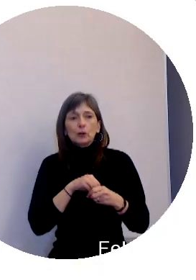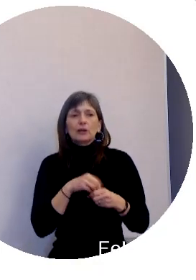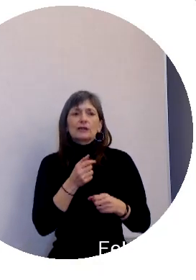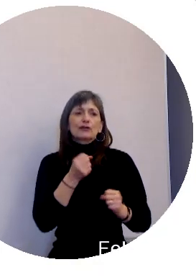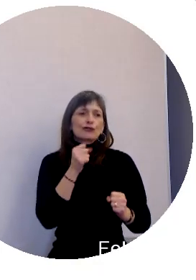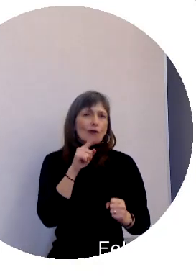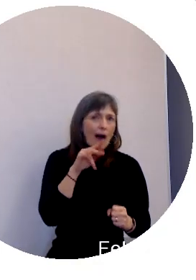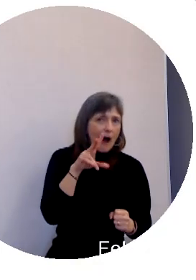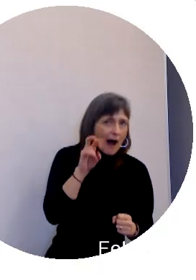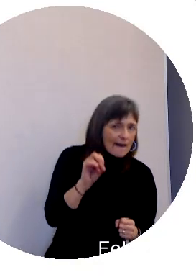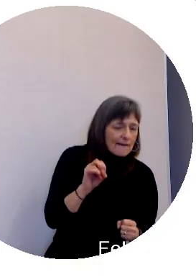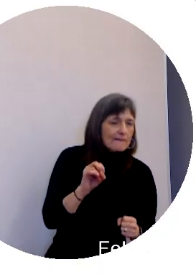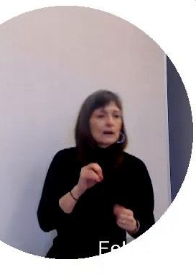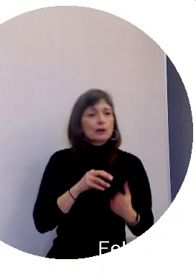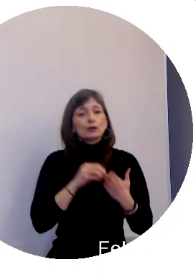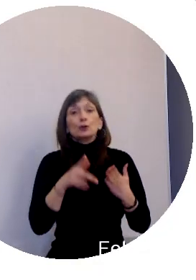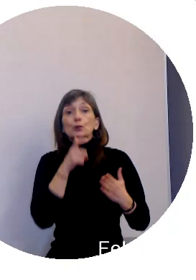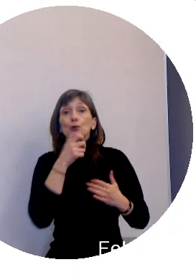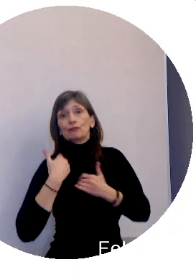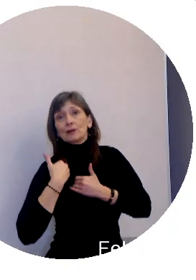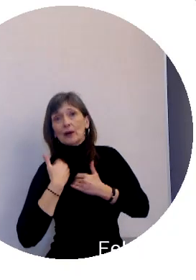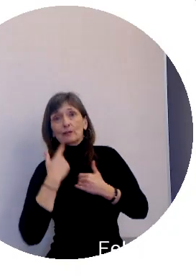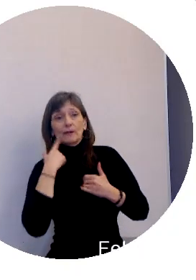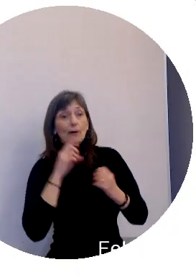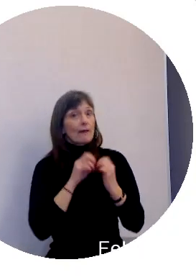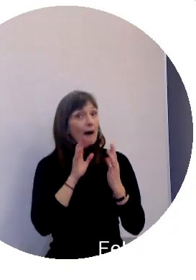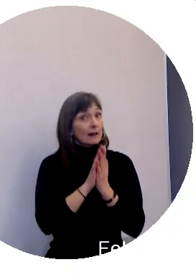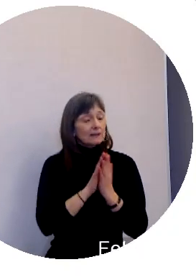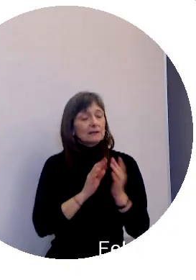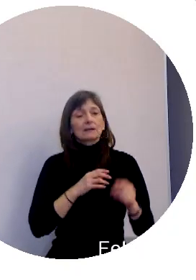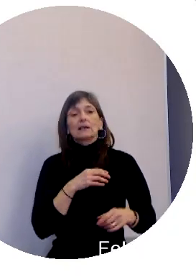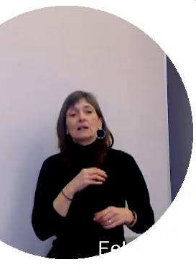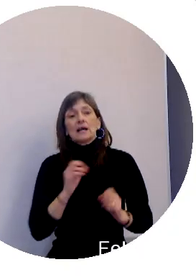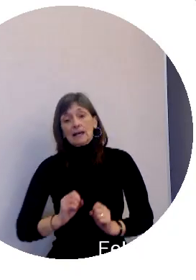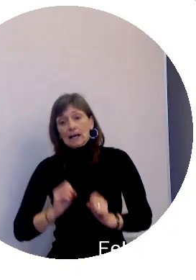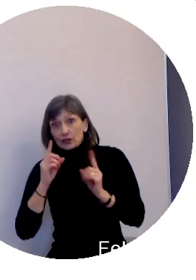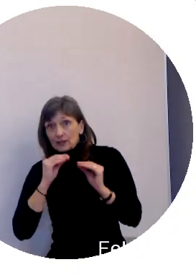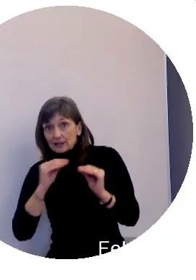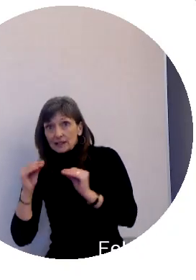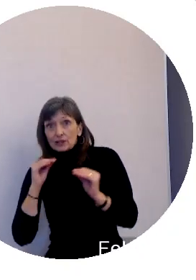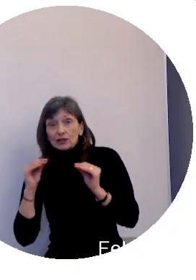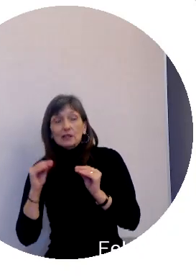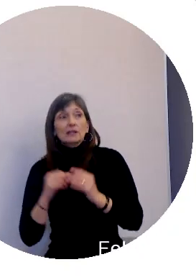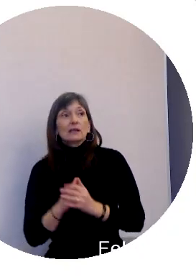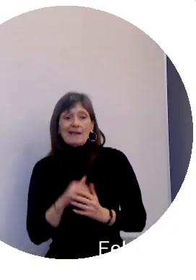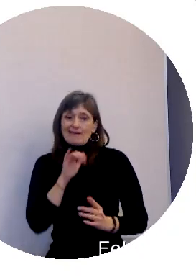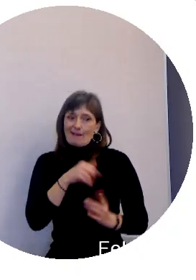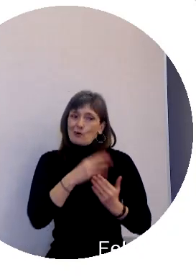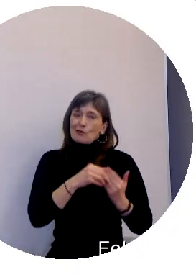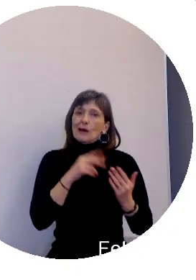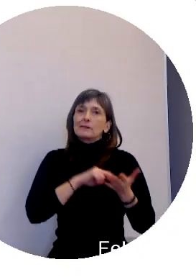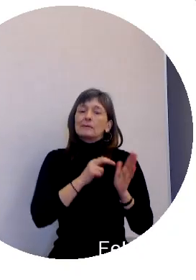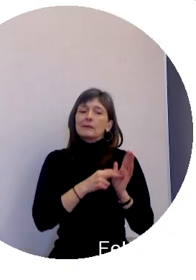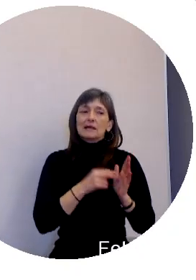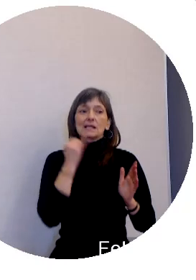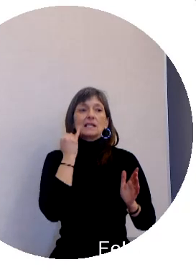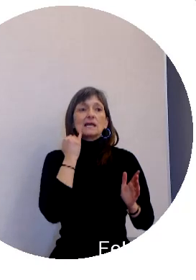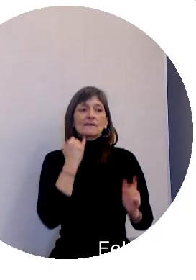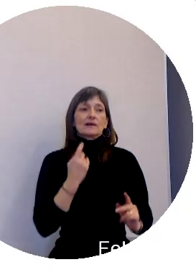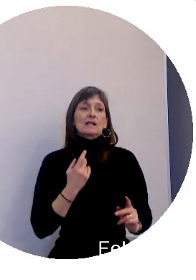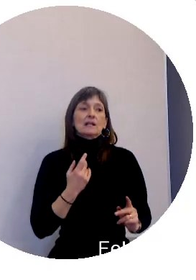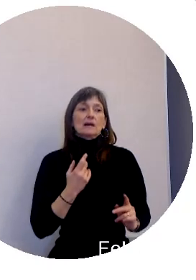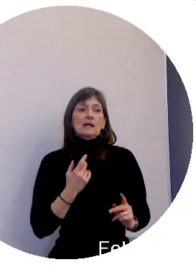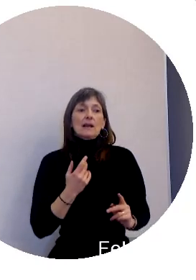such as Strive, Students Taking Responsibility in Violence Education. This program empowers students to take